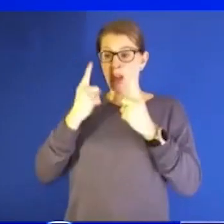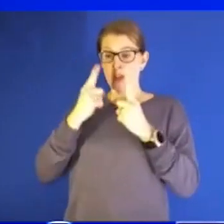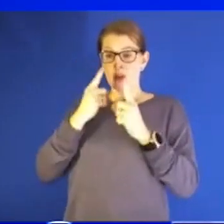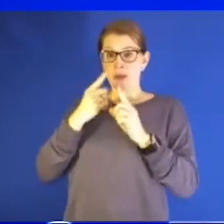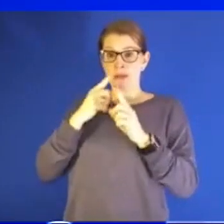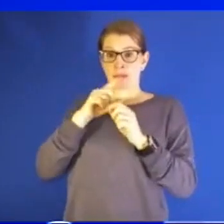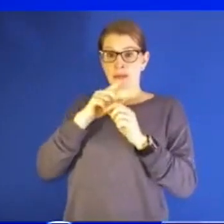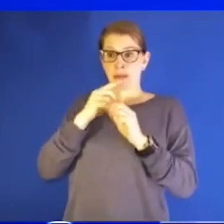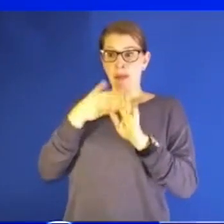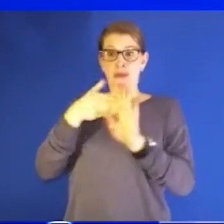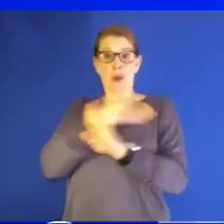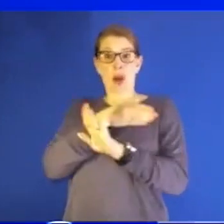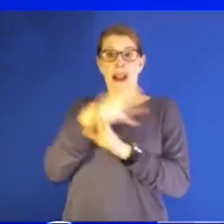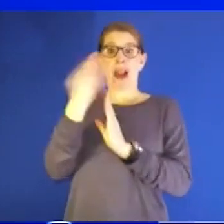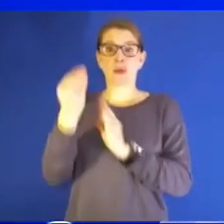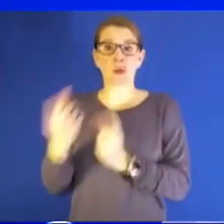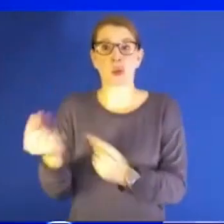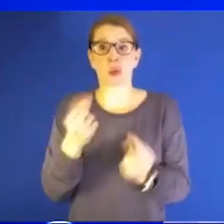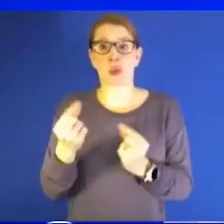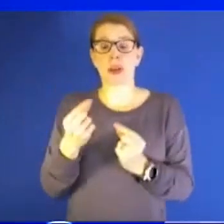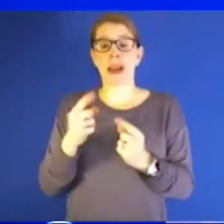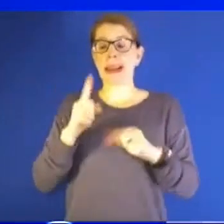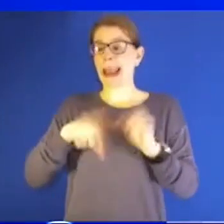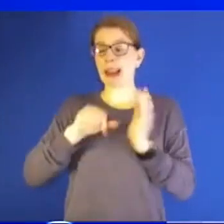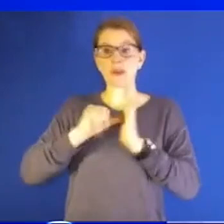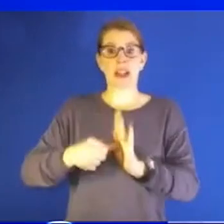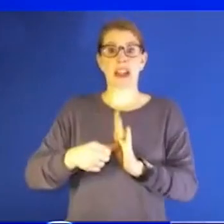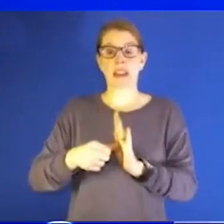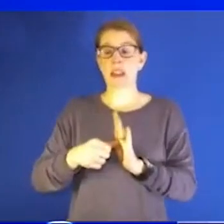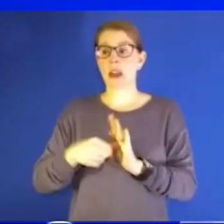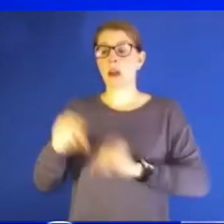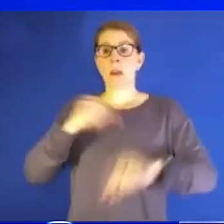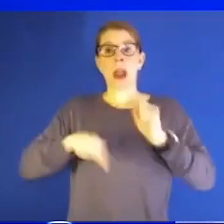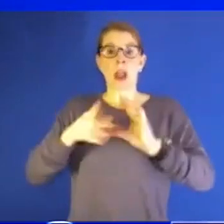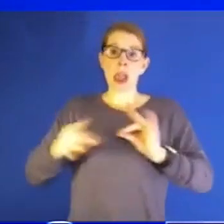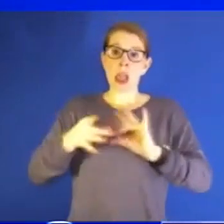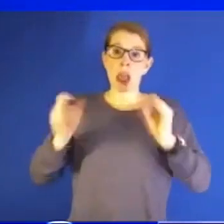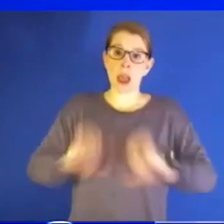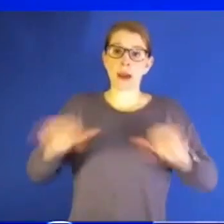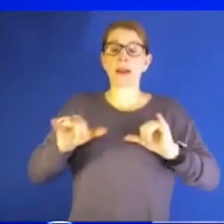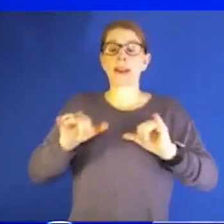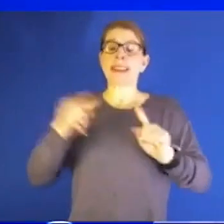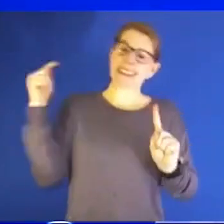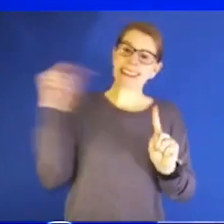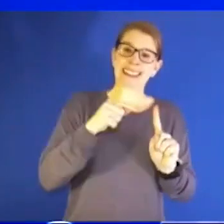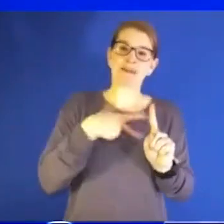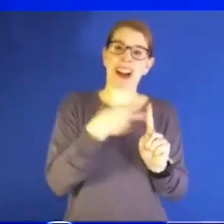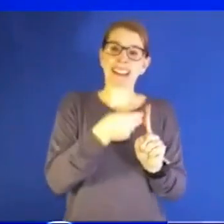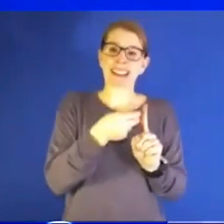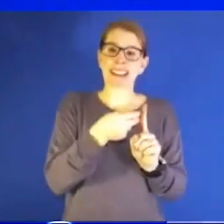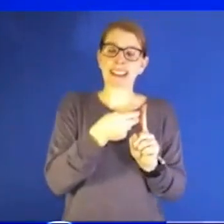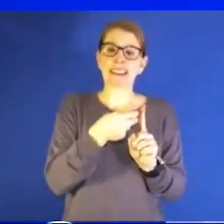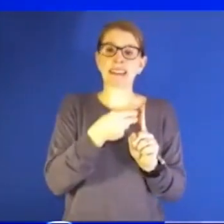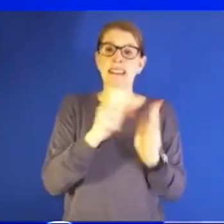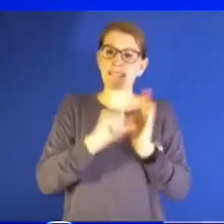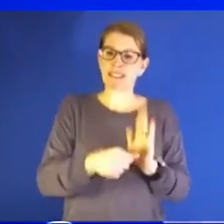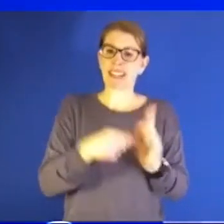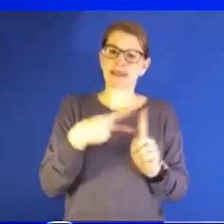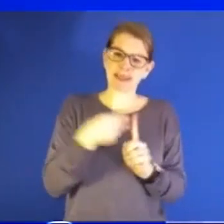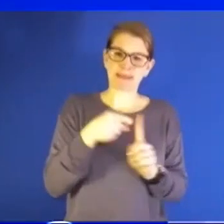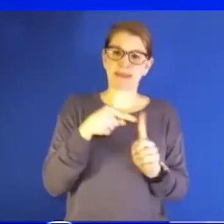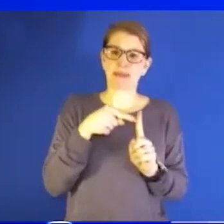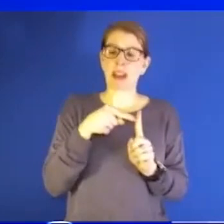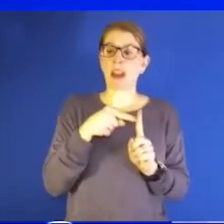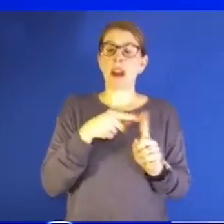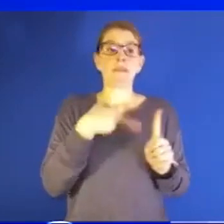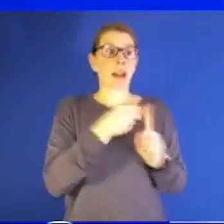And I can't emphasize enough, and we can't go back enough to really getting vaccinated. You did bring up that point about vaccinated populations, and